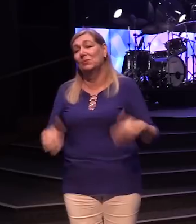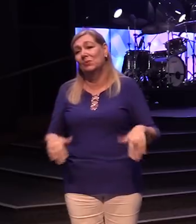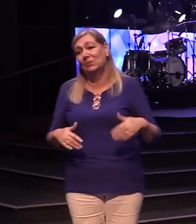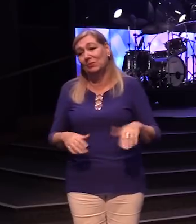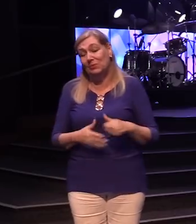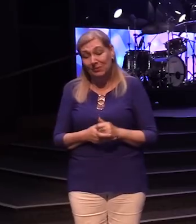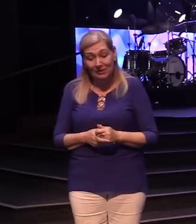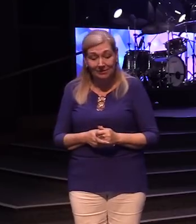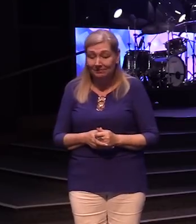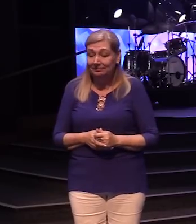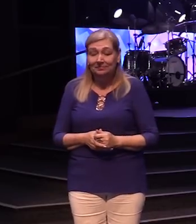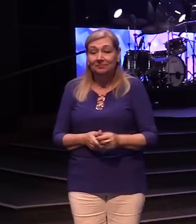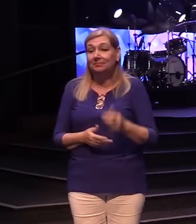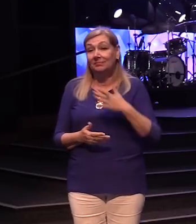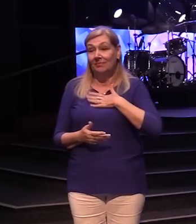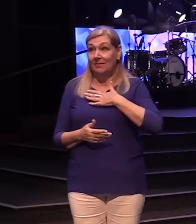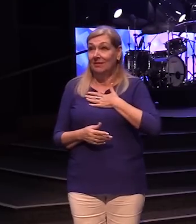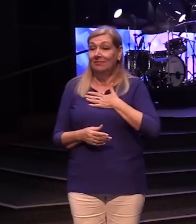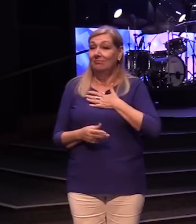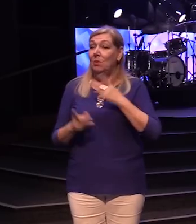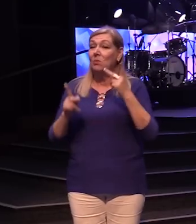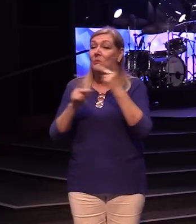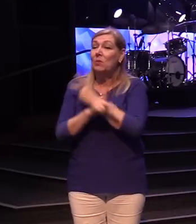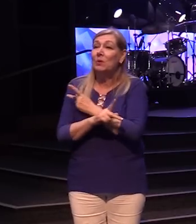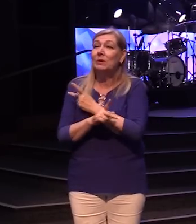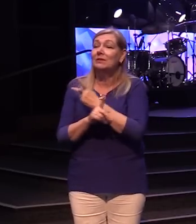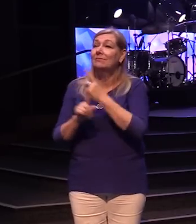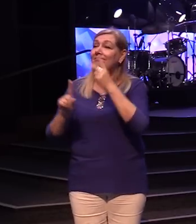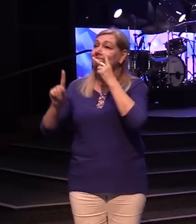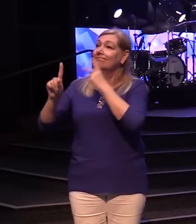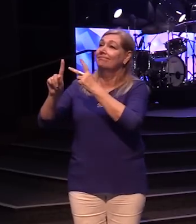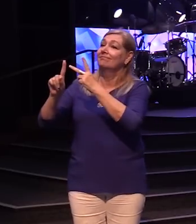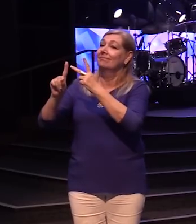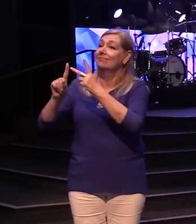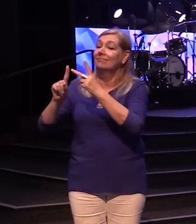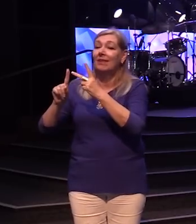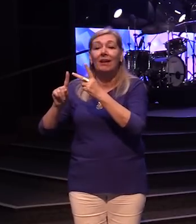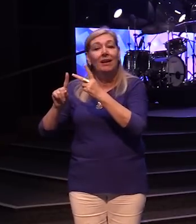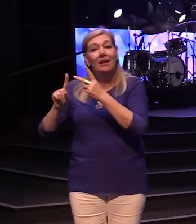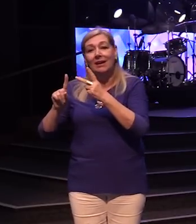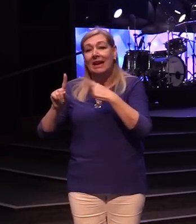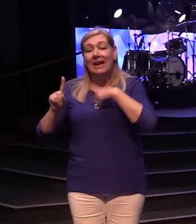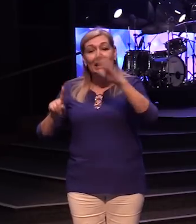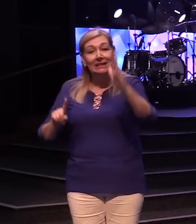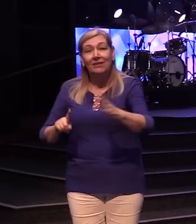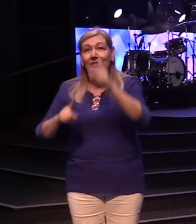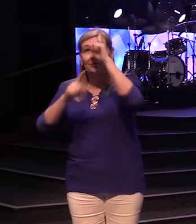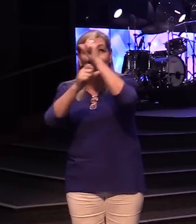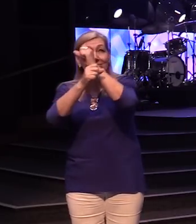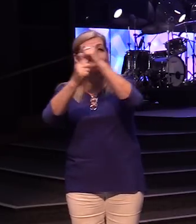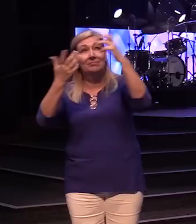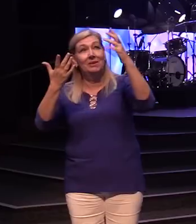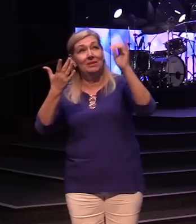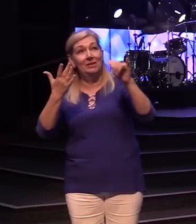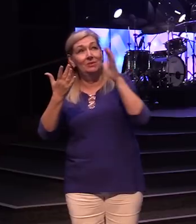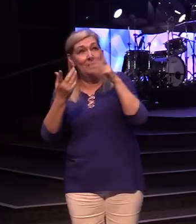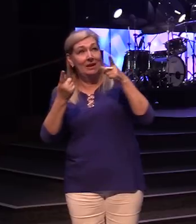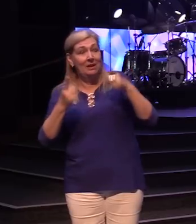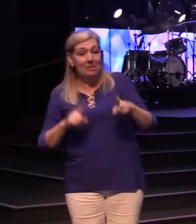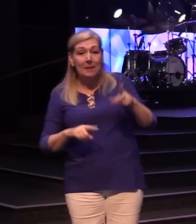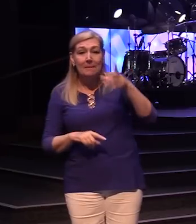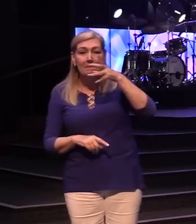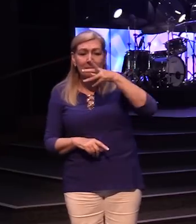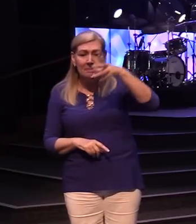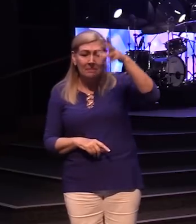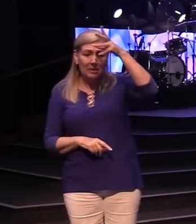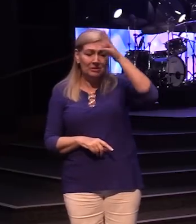In my darkest nightmare, I never dreamed that parents would